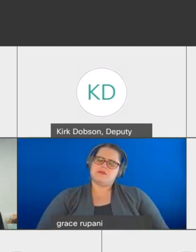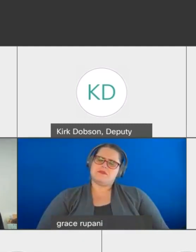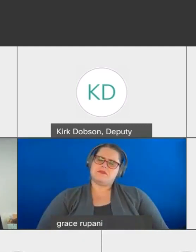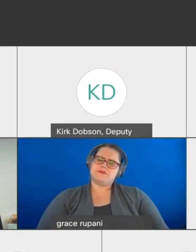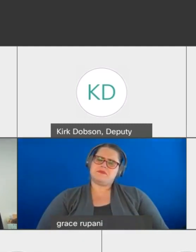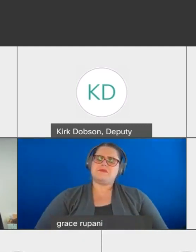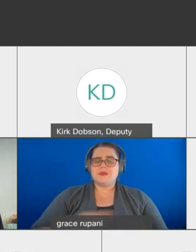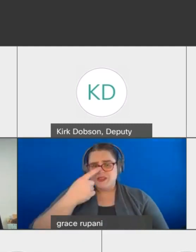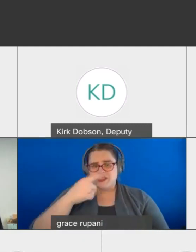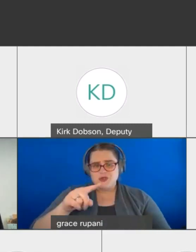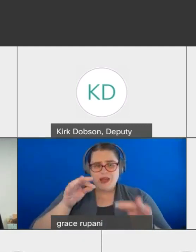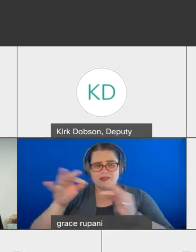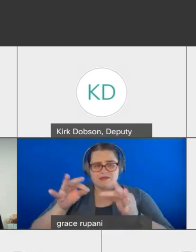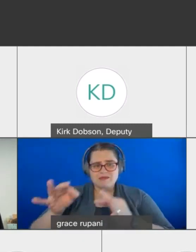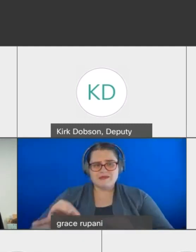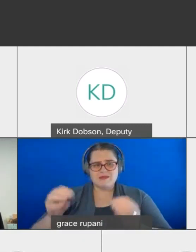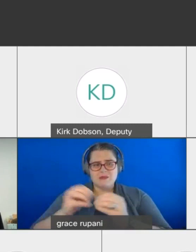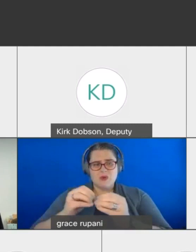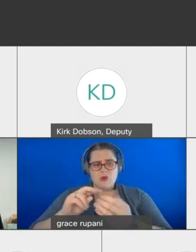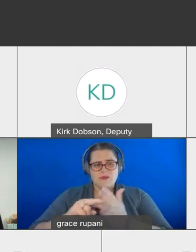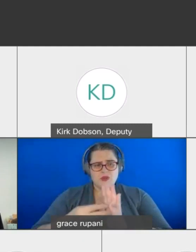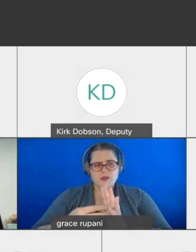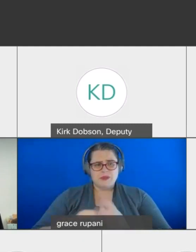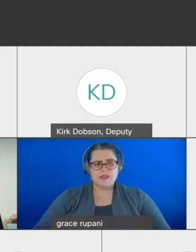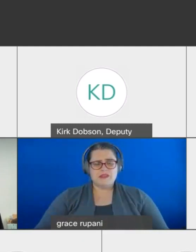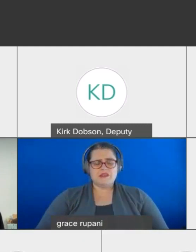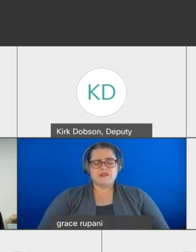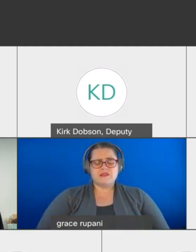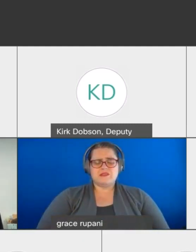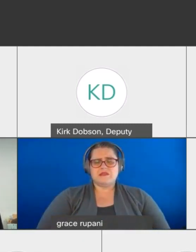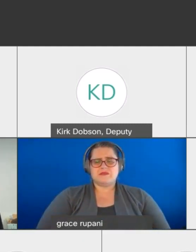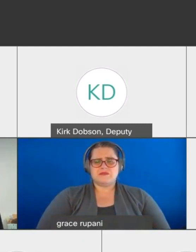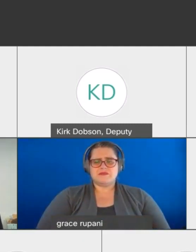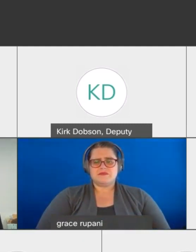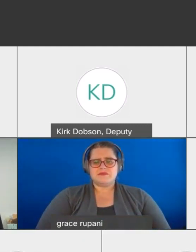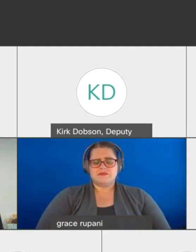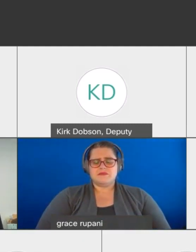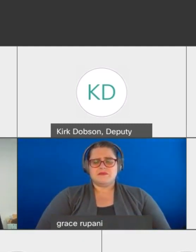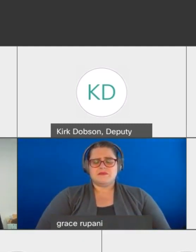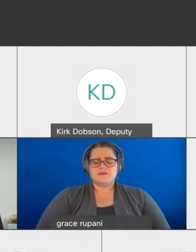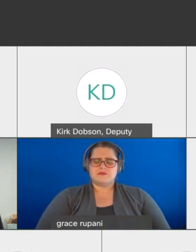type more of that, more into that question, that would be helpful.